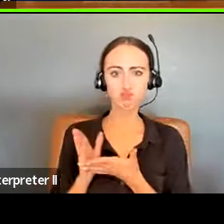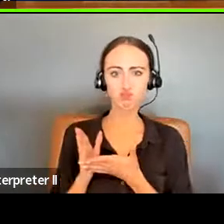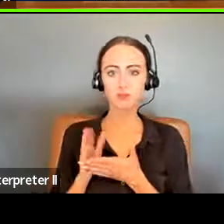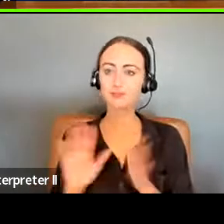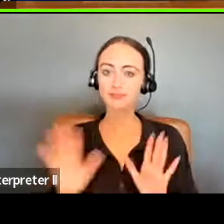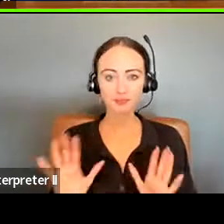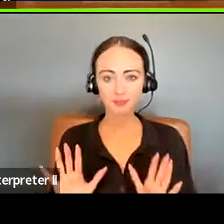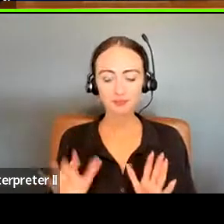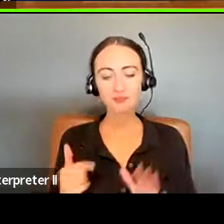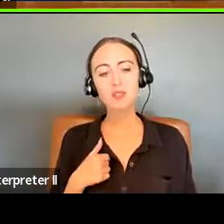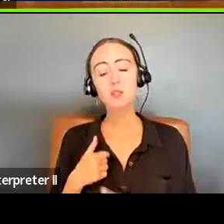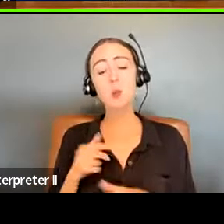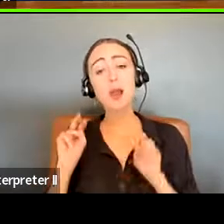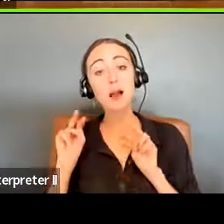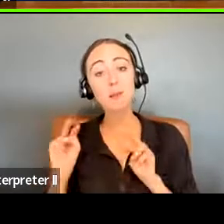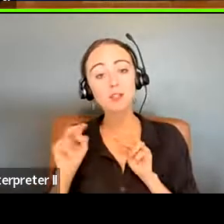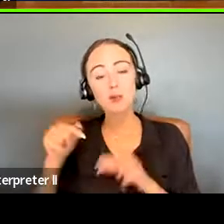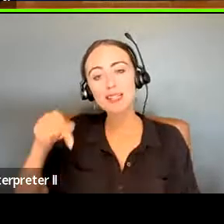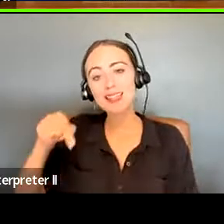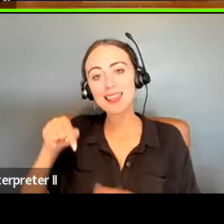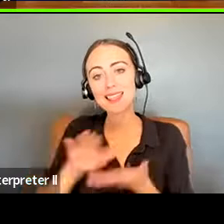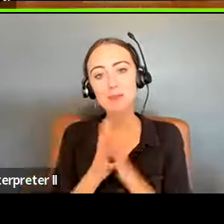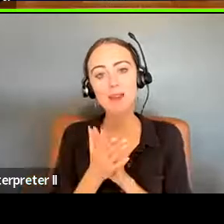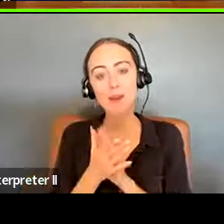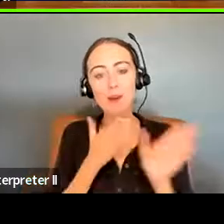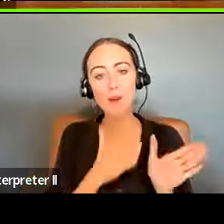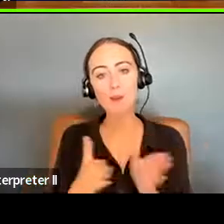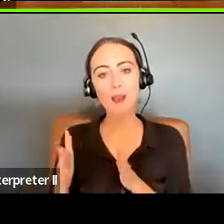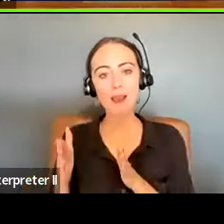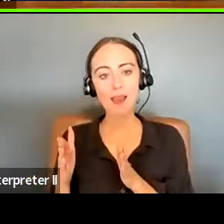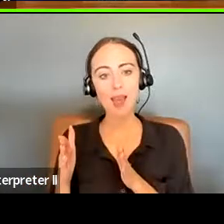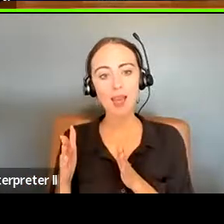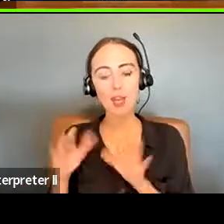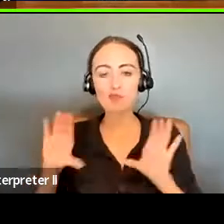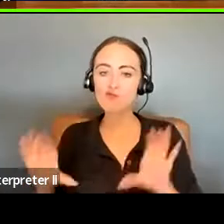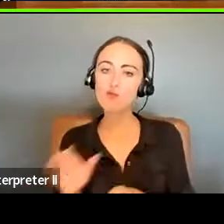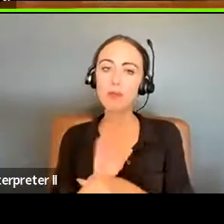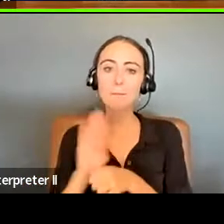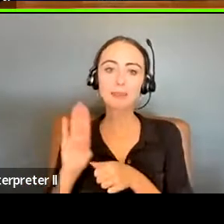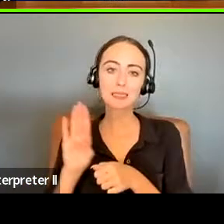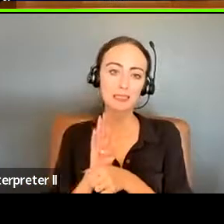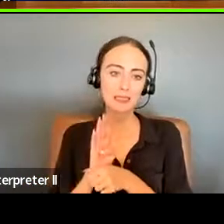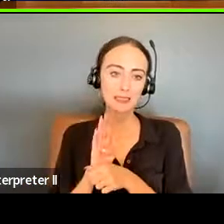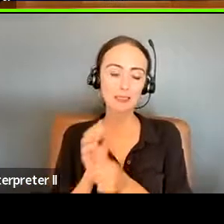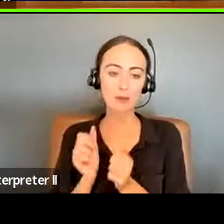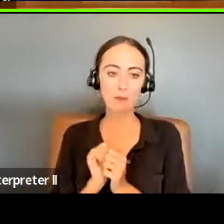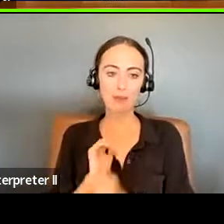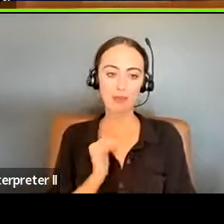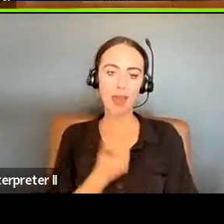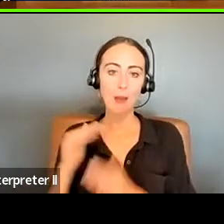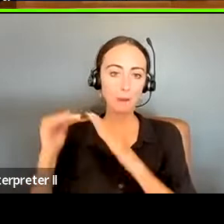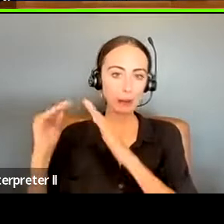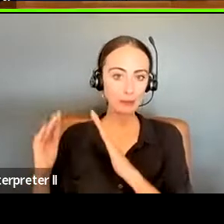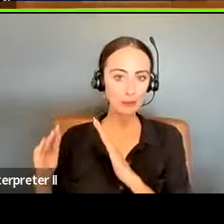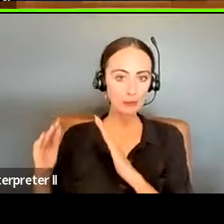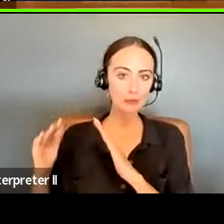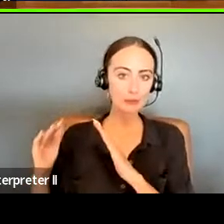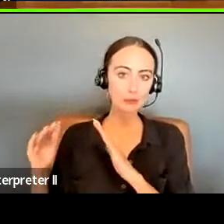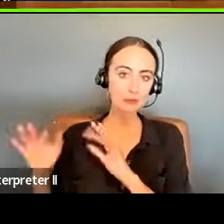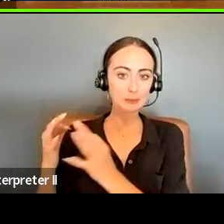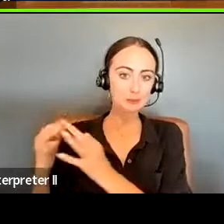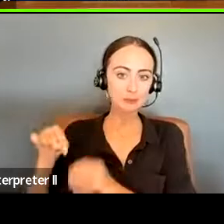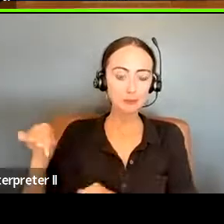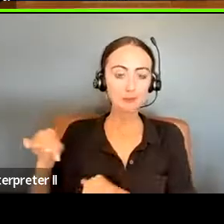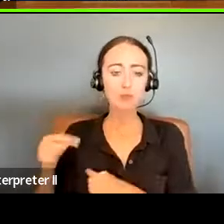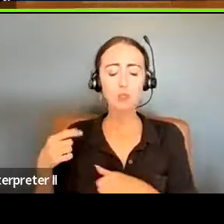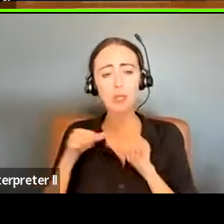looking forward to this becoming a way of doing business with some of our households as we strive